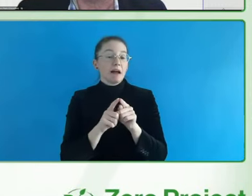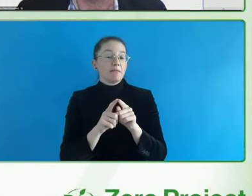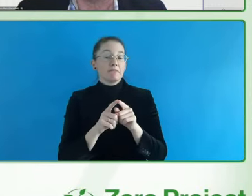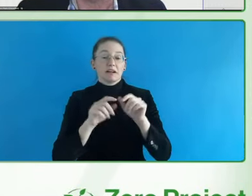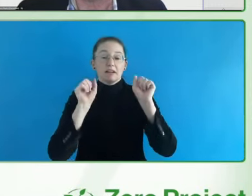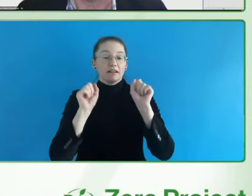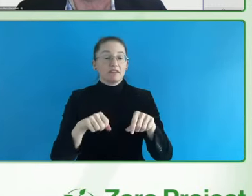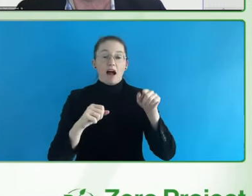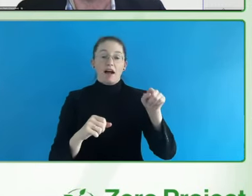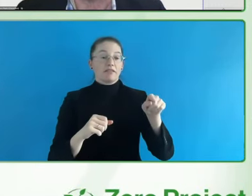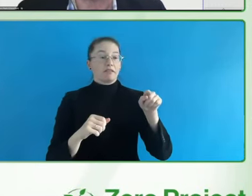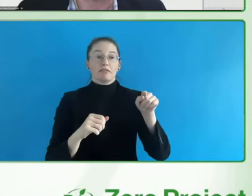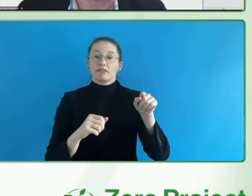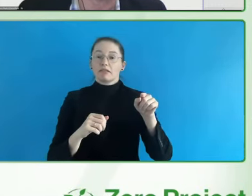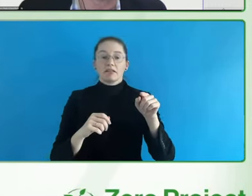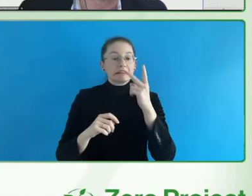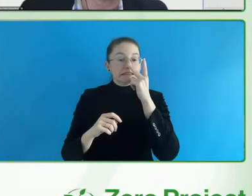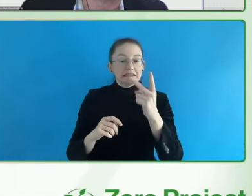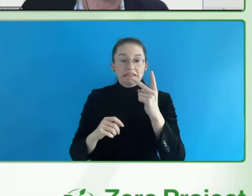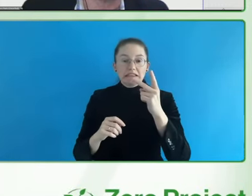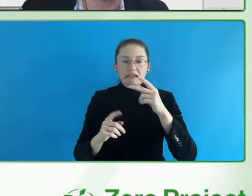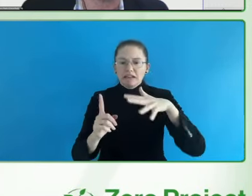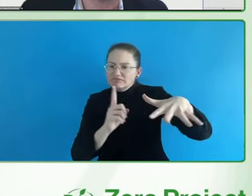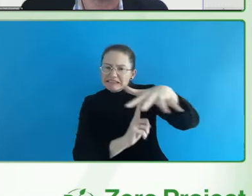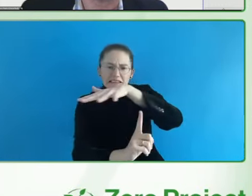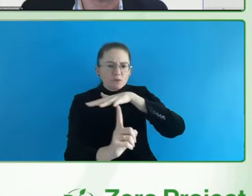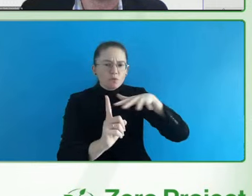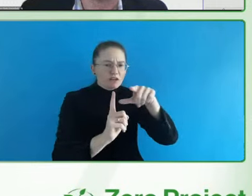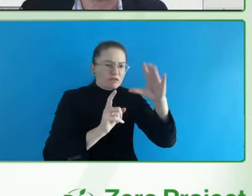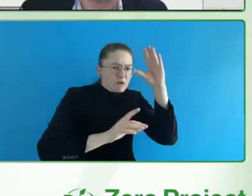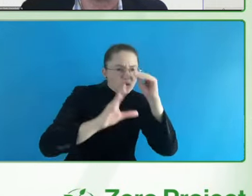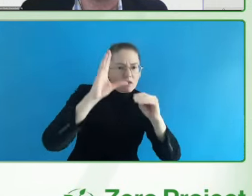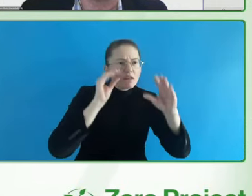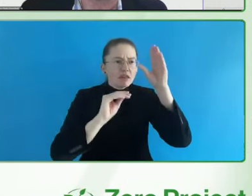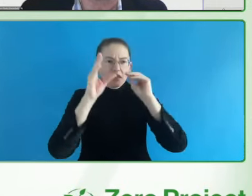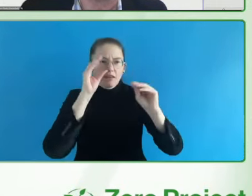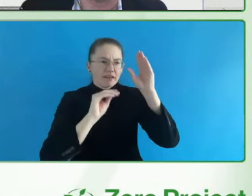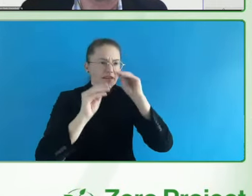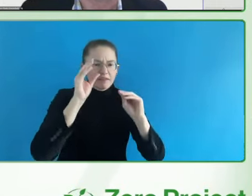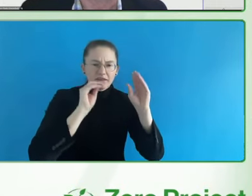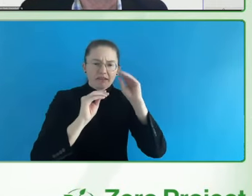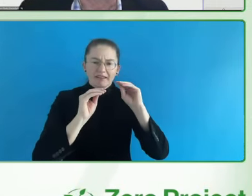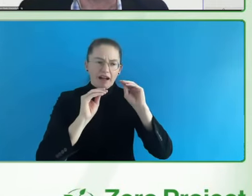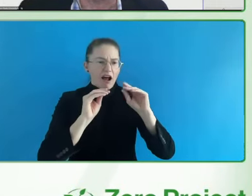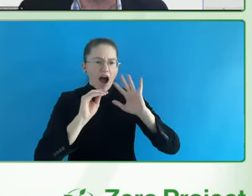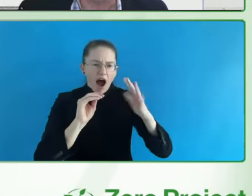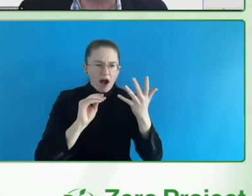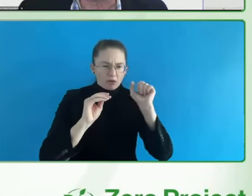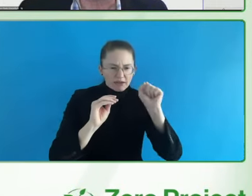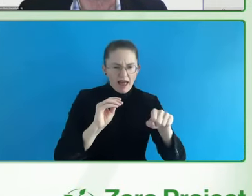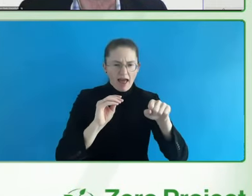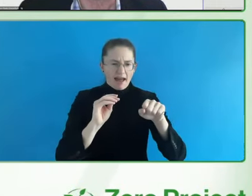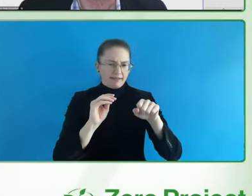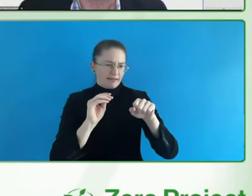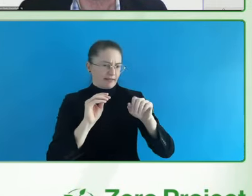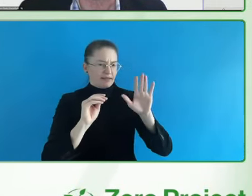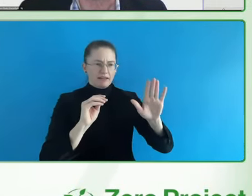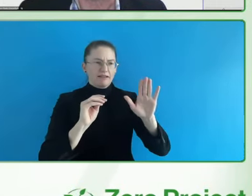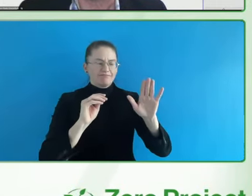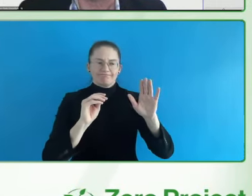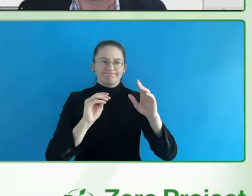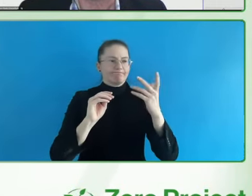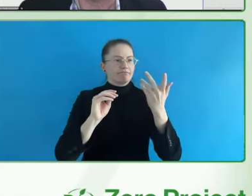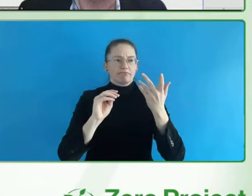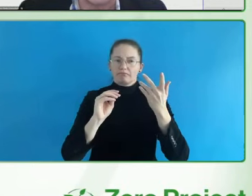the principle of universal design for learning allows learning to learn and laying the